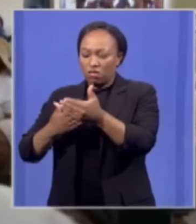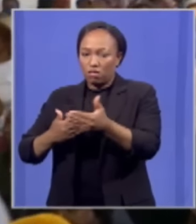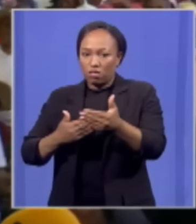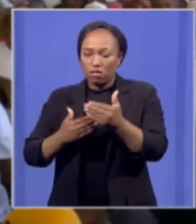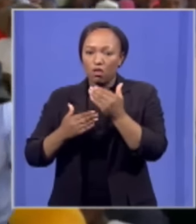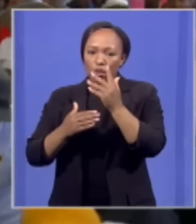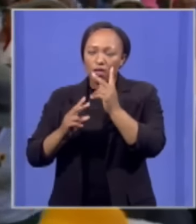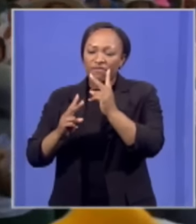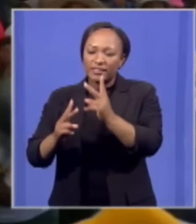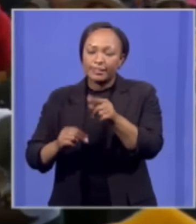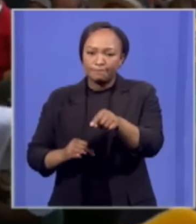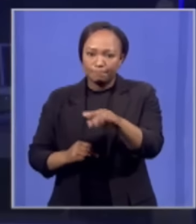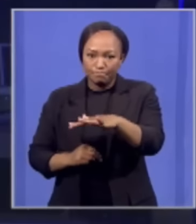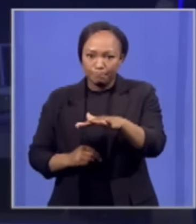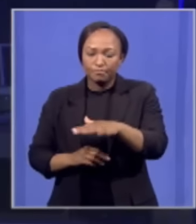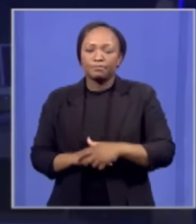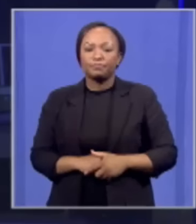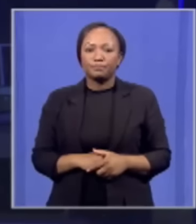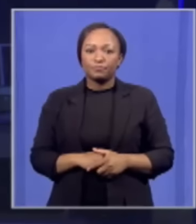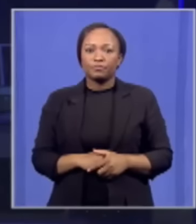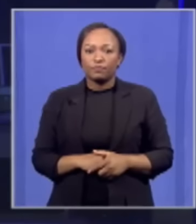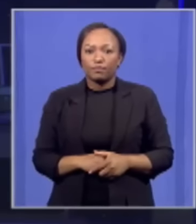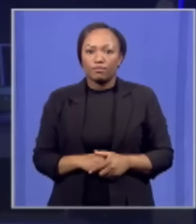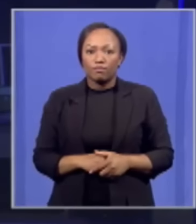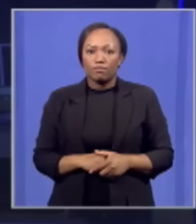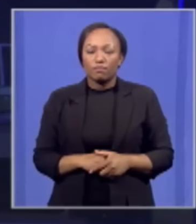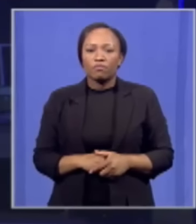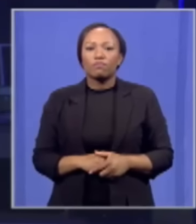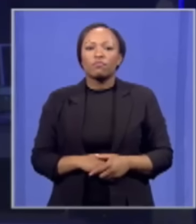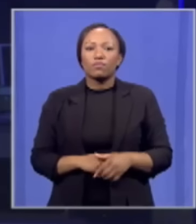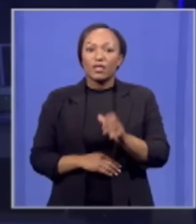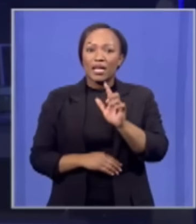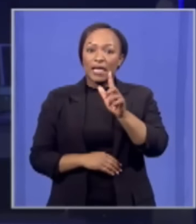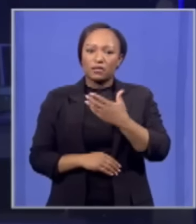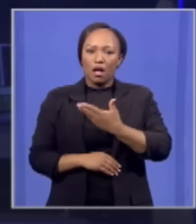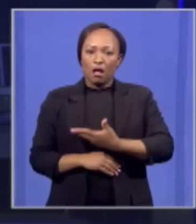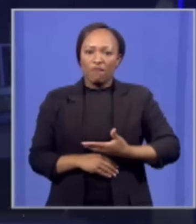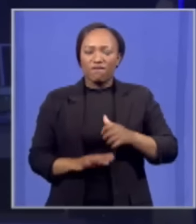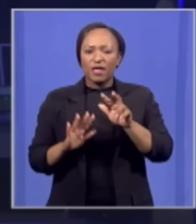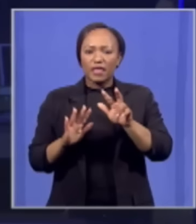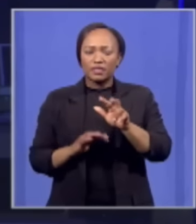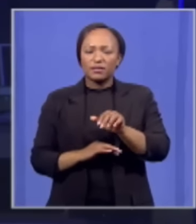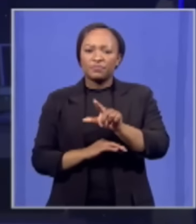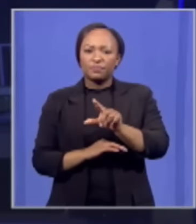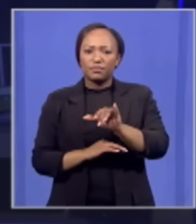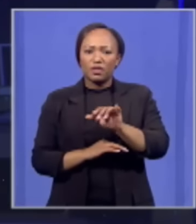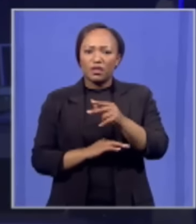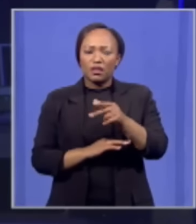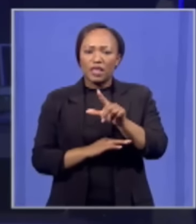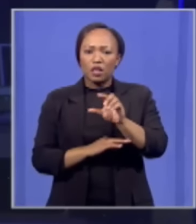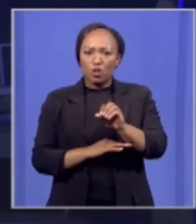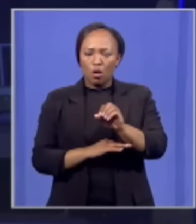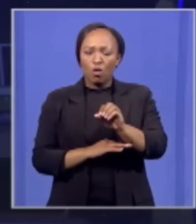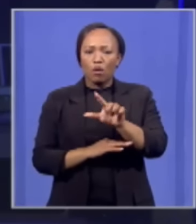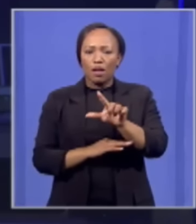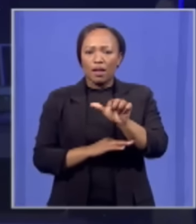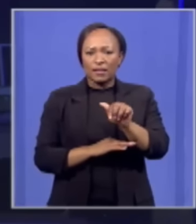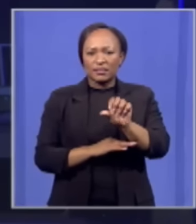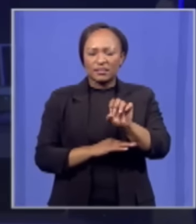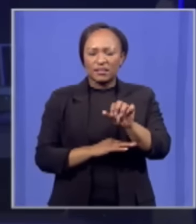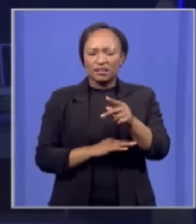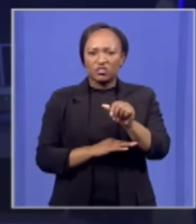News, Lichtenburg. Mui ho leihlo la setjhaba ka afpaseit ona mona ho SABC 2 phirimaneng ena re fumana hore makgotla a